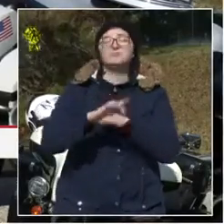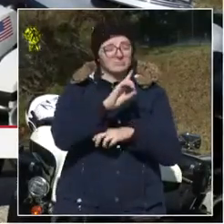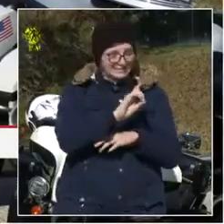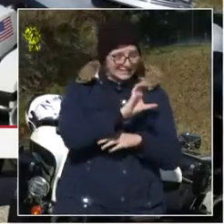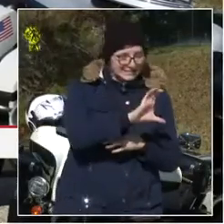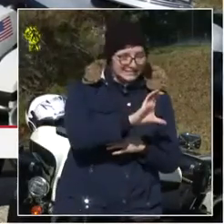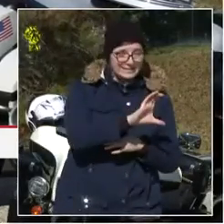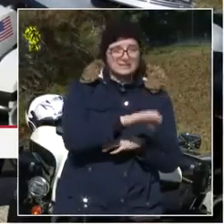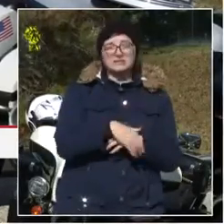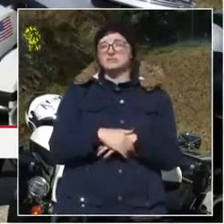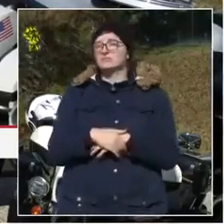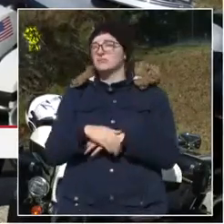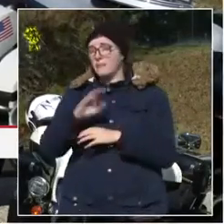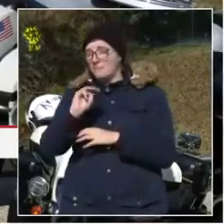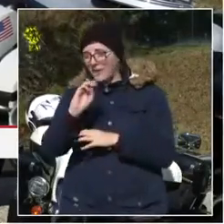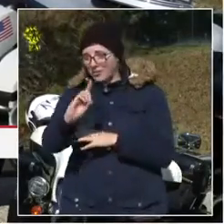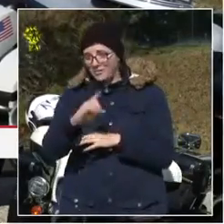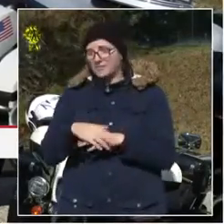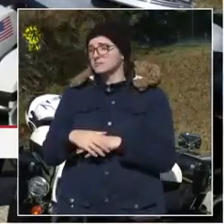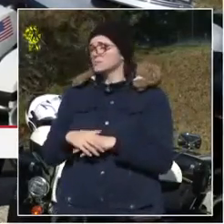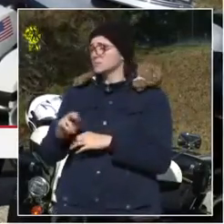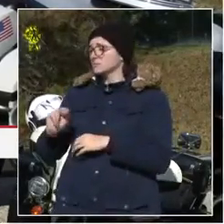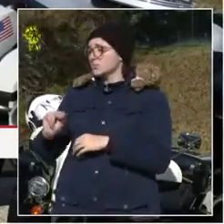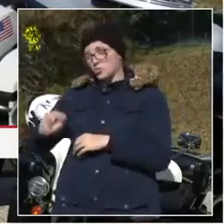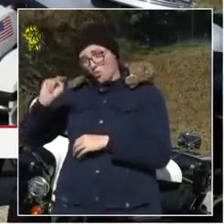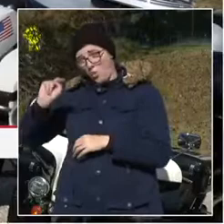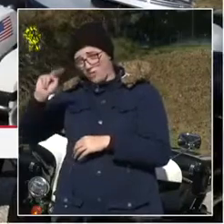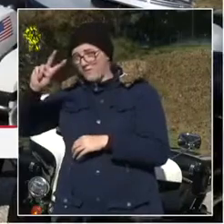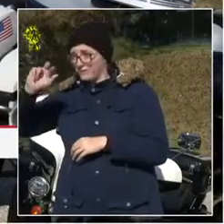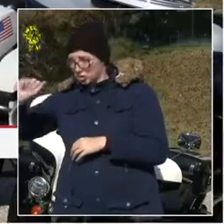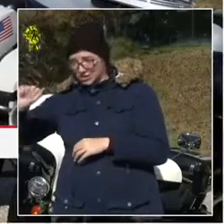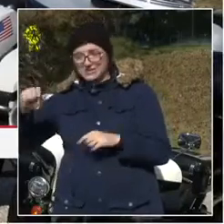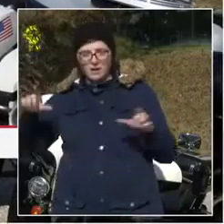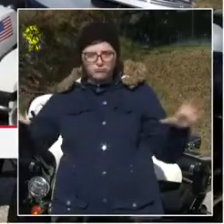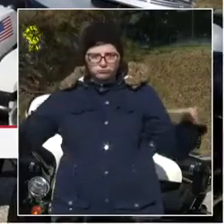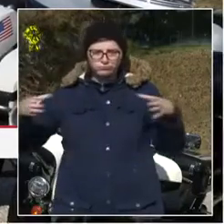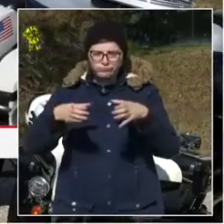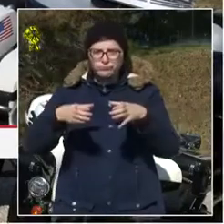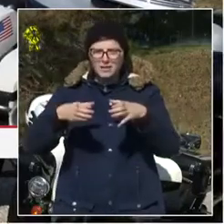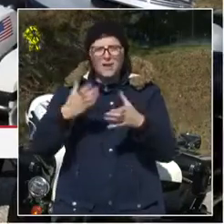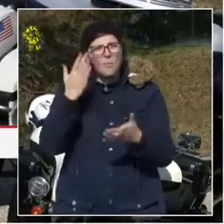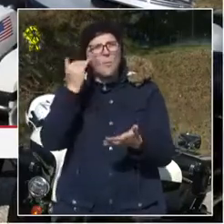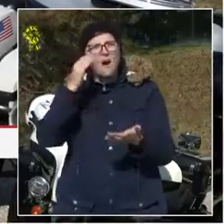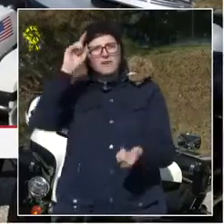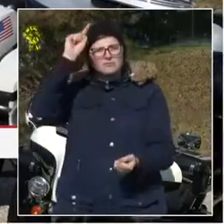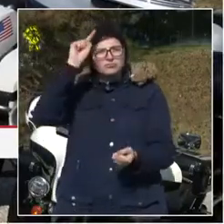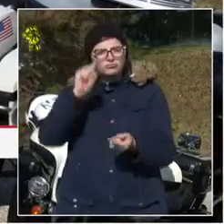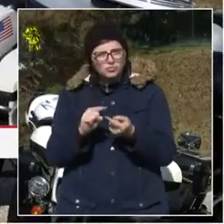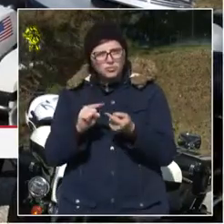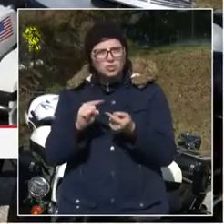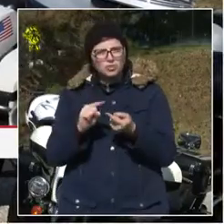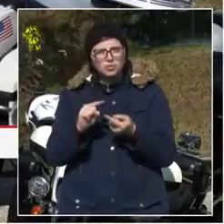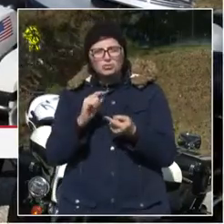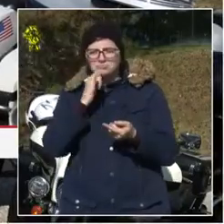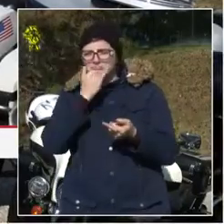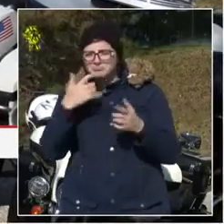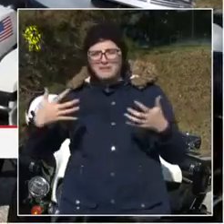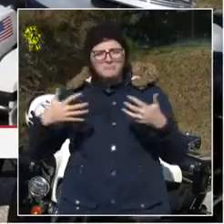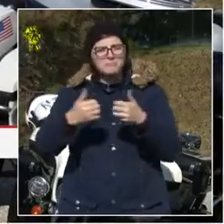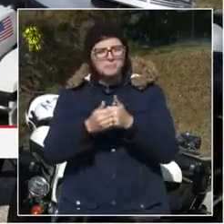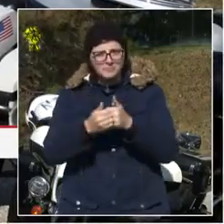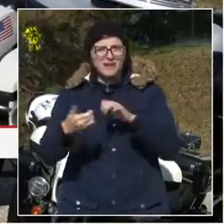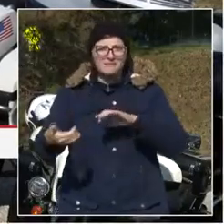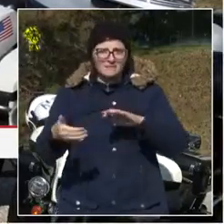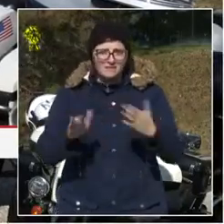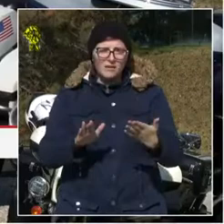Columbia, suburban Maryland, and Northern Virginia to help reduce traffic fatalities and make our roads safer for